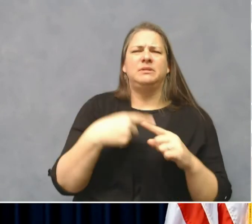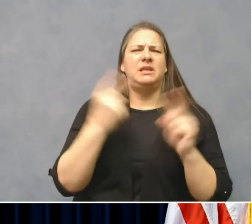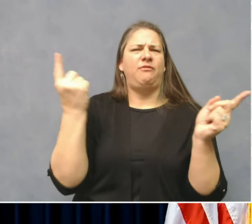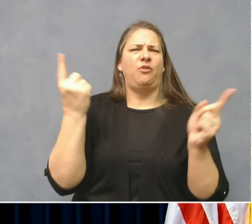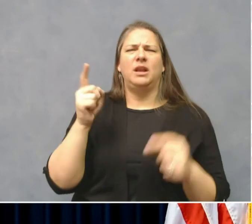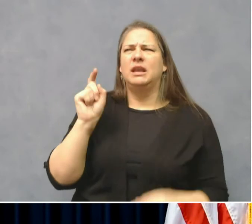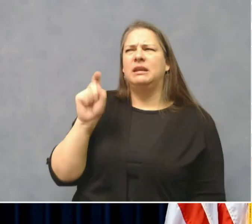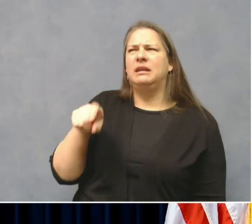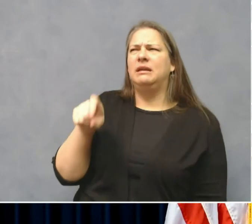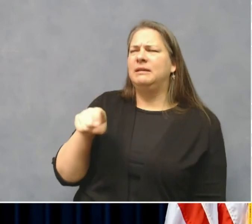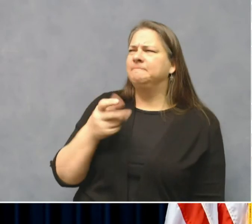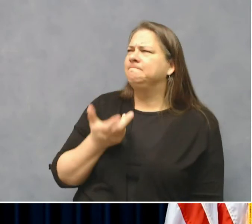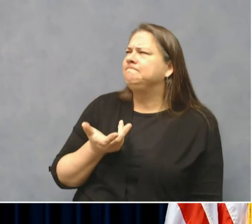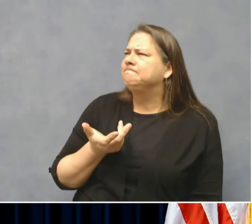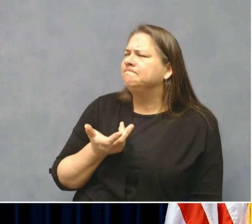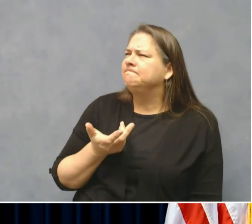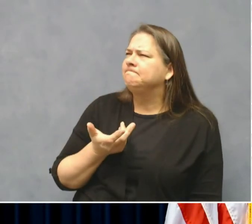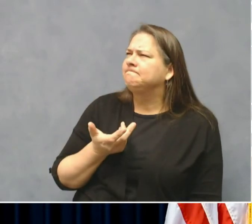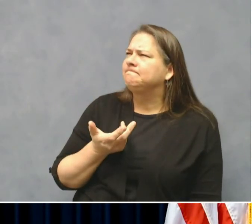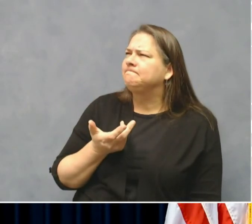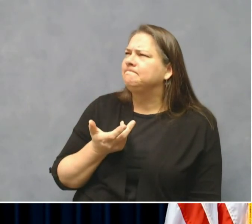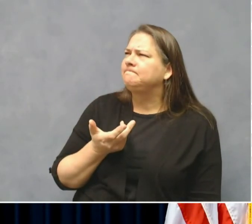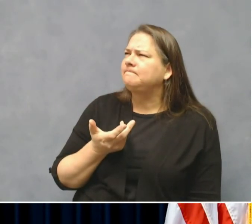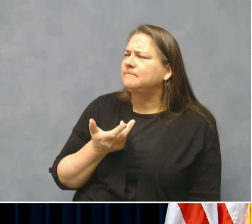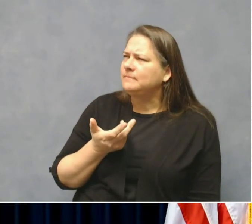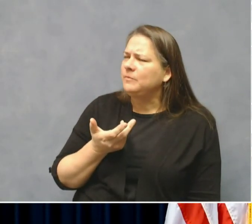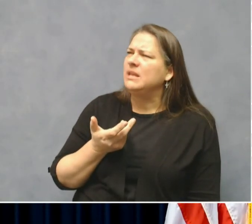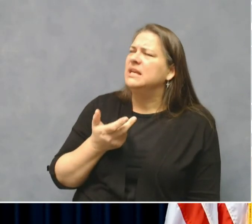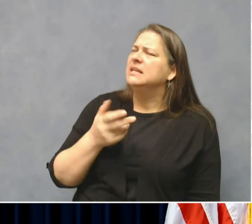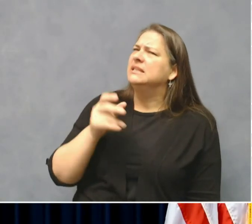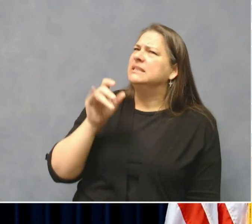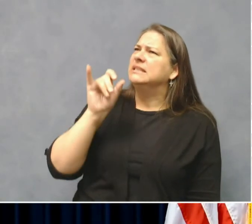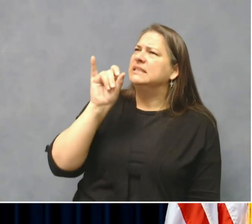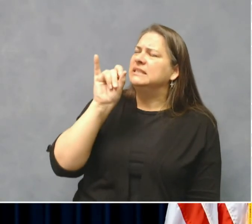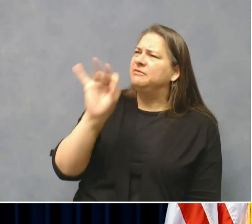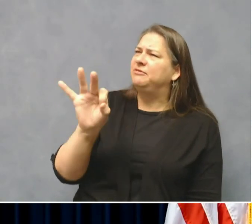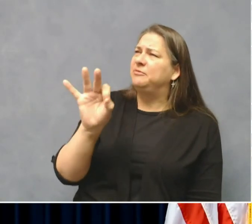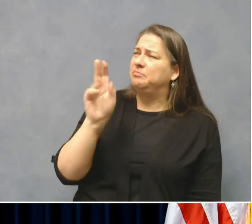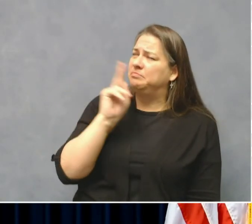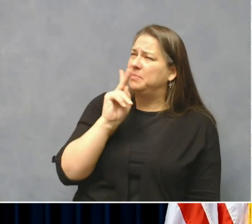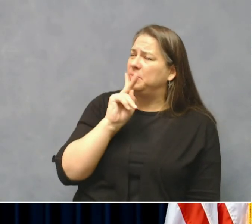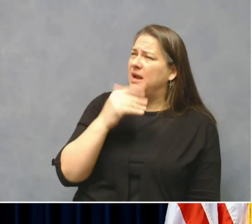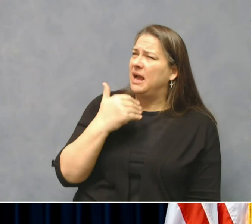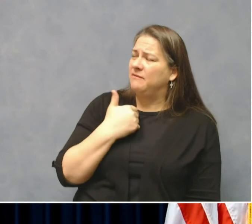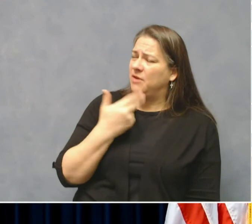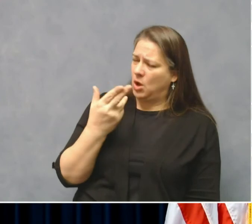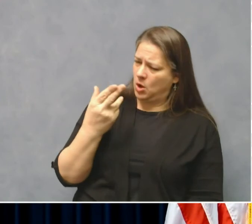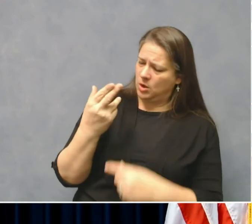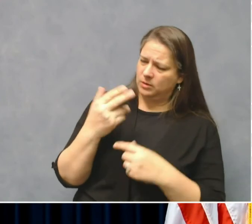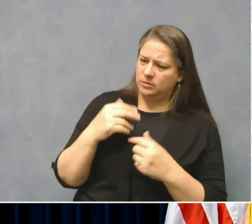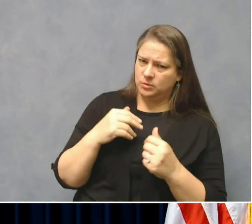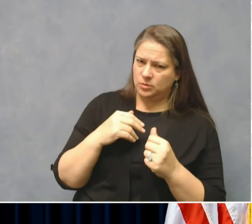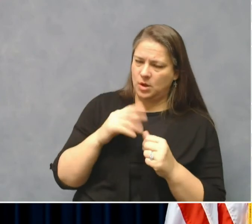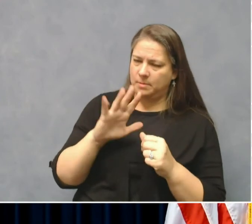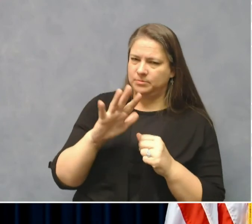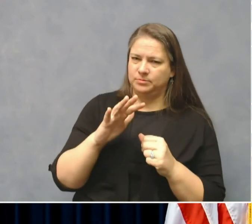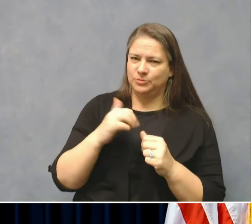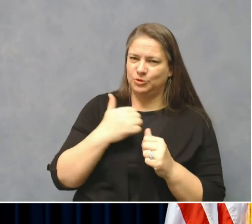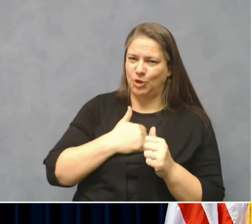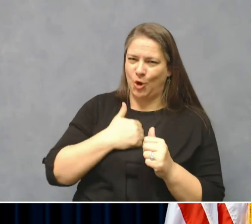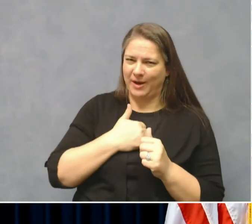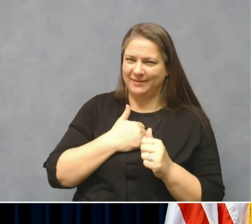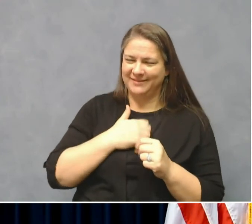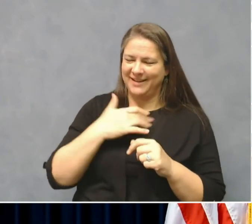where people are coming from if there is to be any hope. I have to start again. Okay.